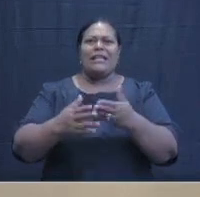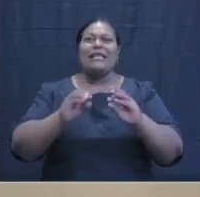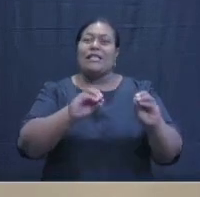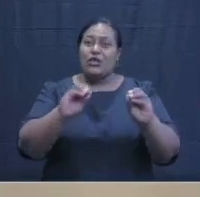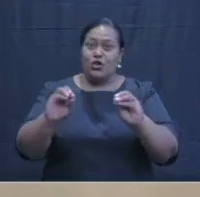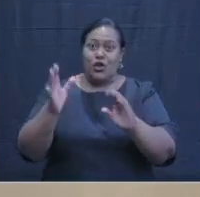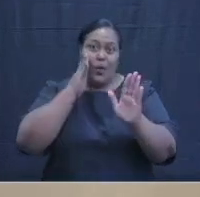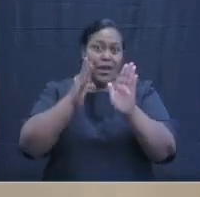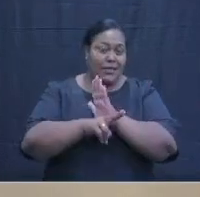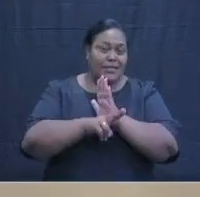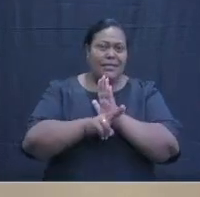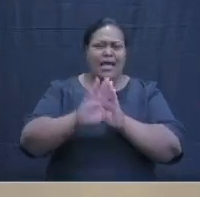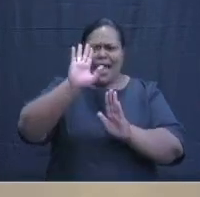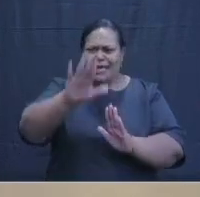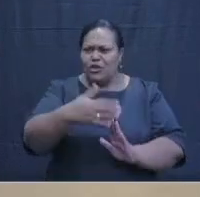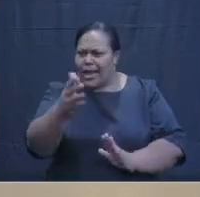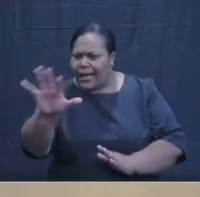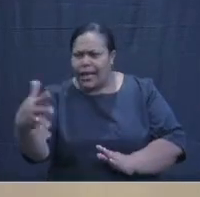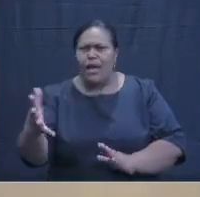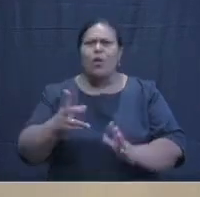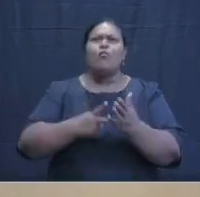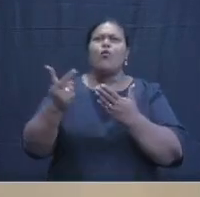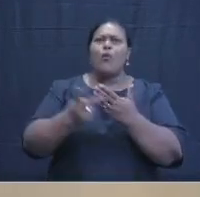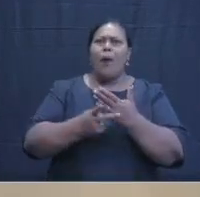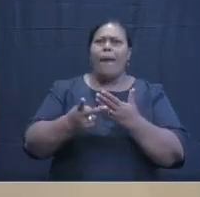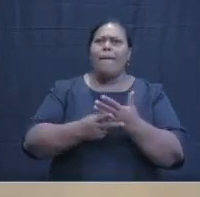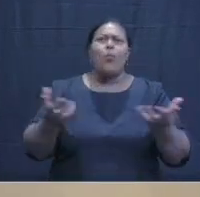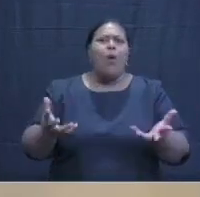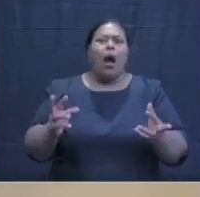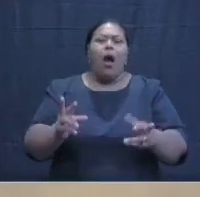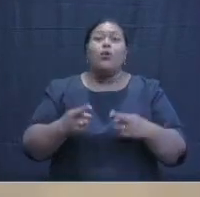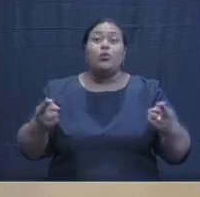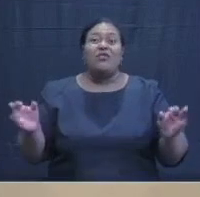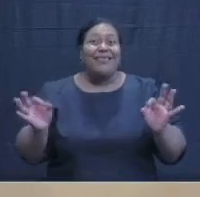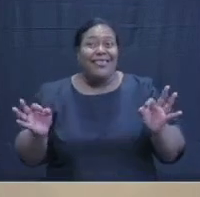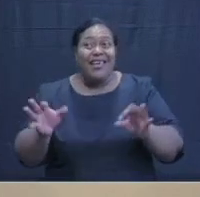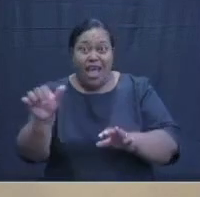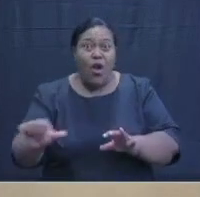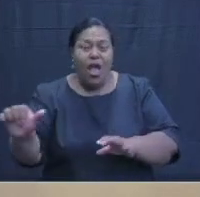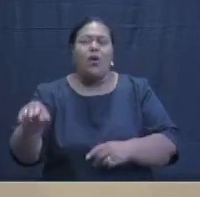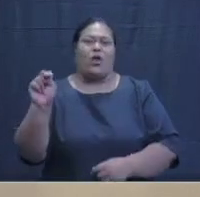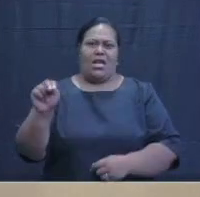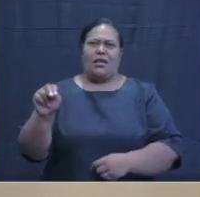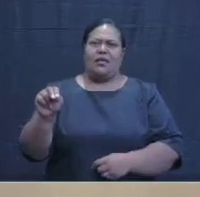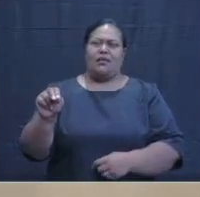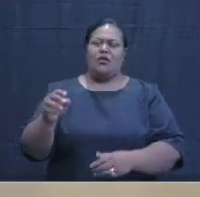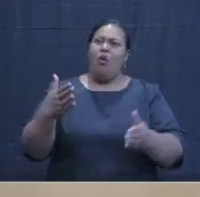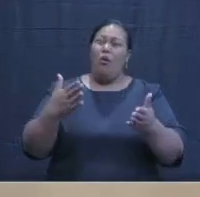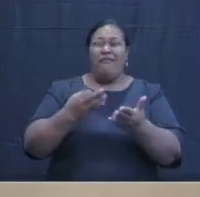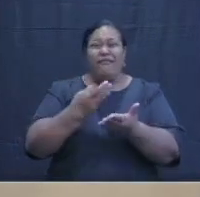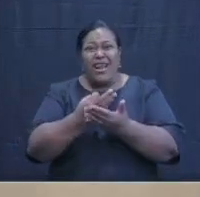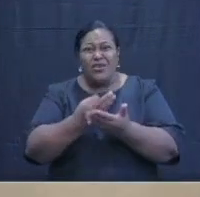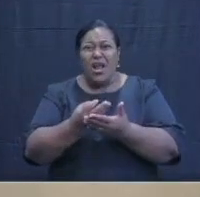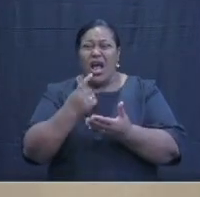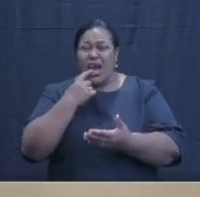particularly in under-resourced areas, alongside removing financial barriers to preventative services so